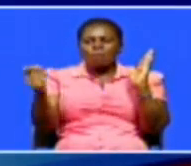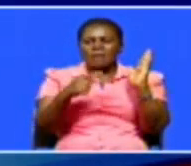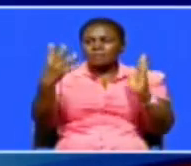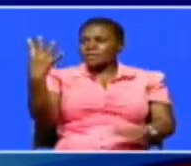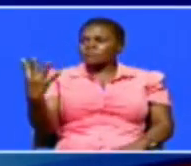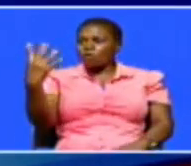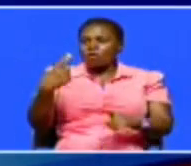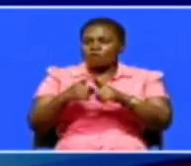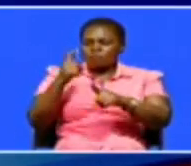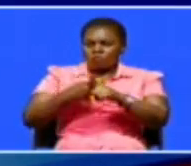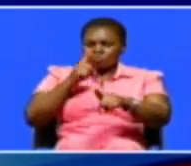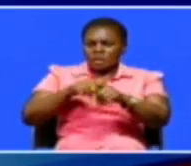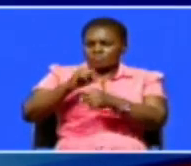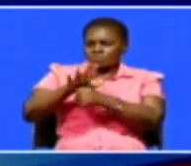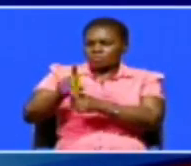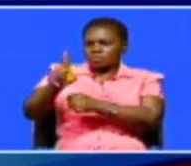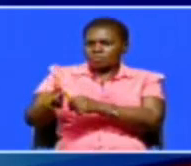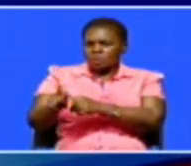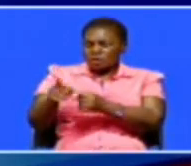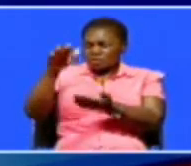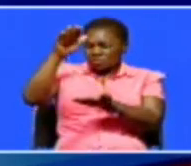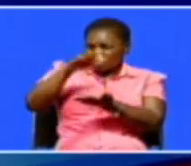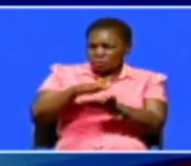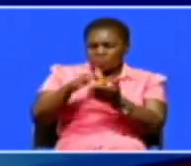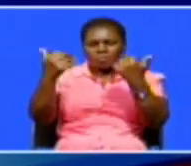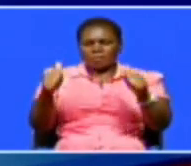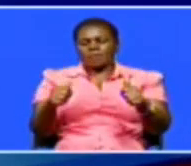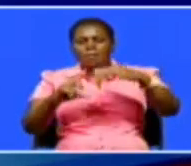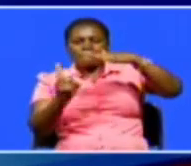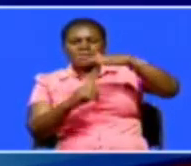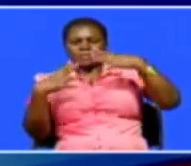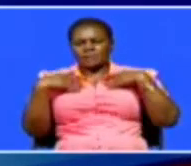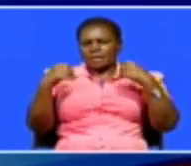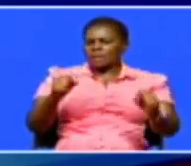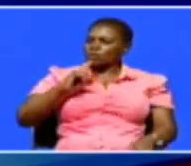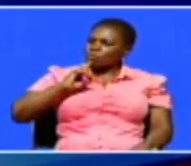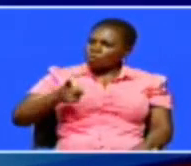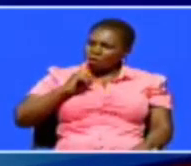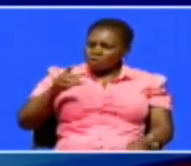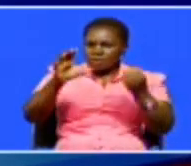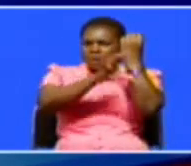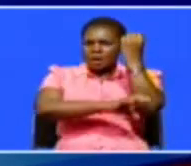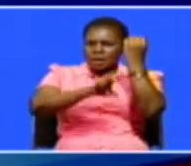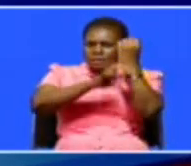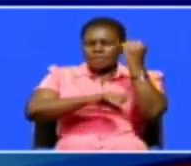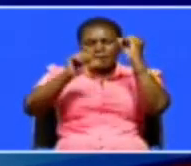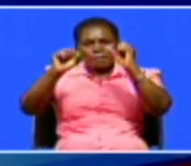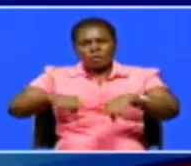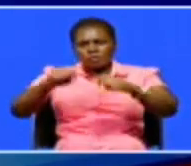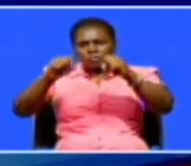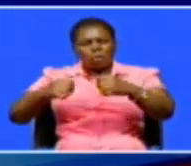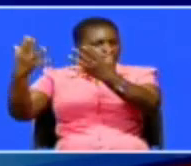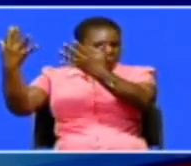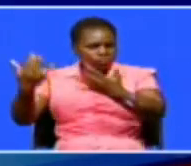coronavirus struck, the infection curve is far from flattening. Now, the Ministry of Health is warning that the country is likely to report